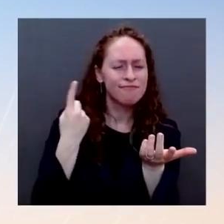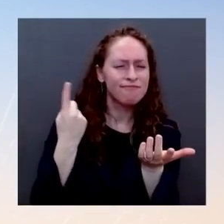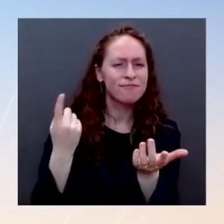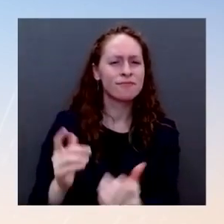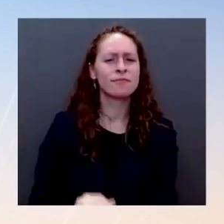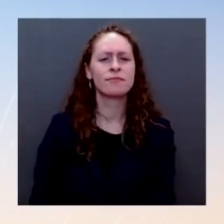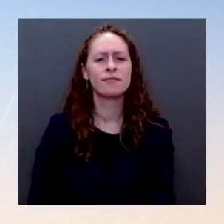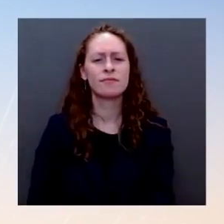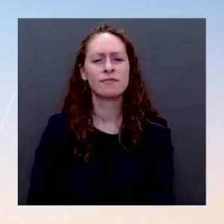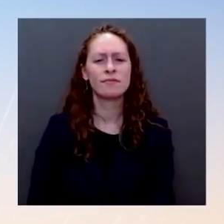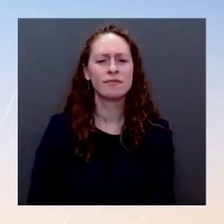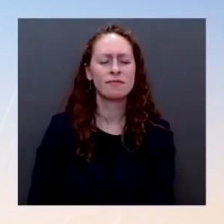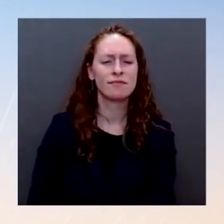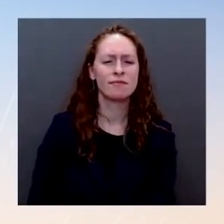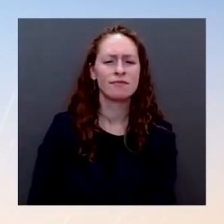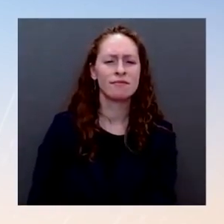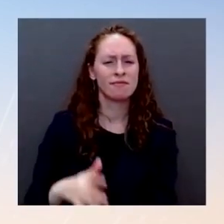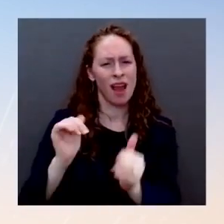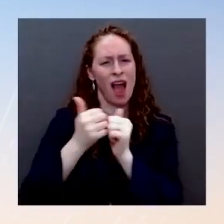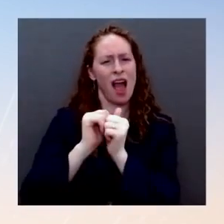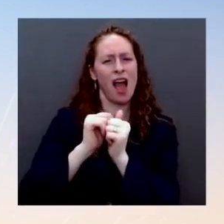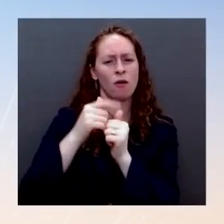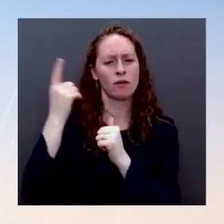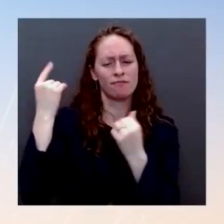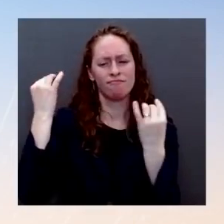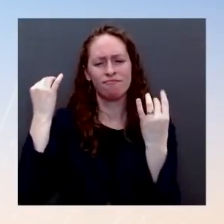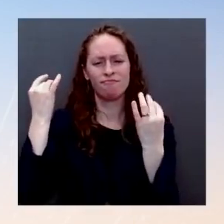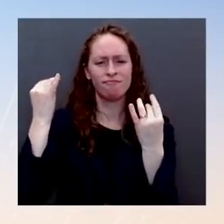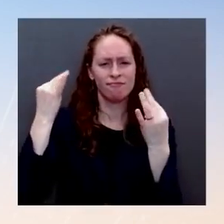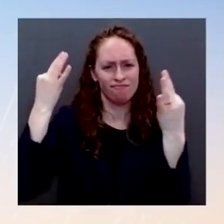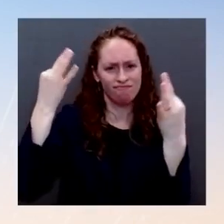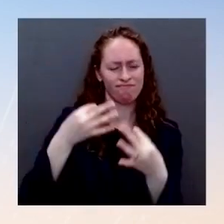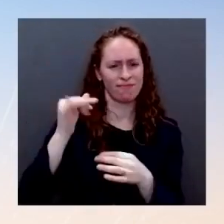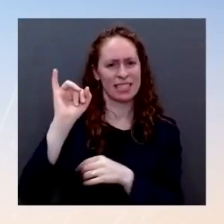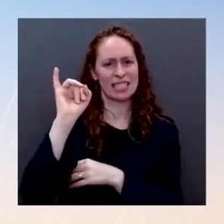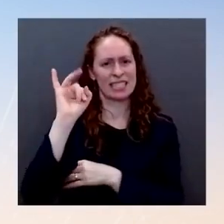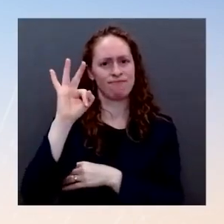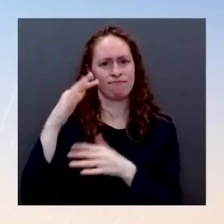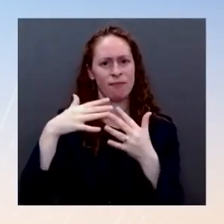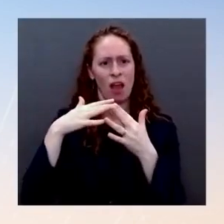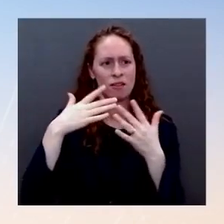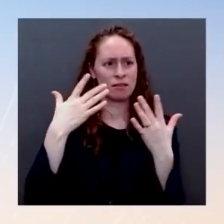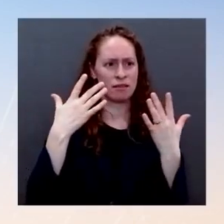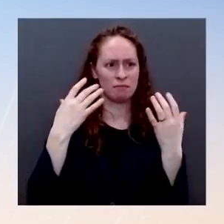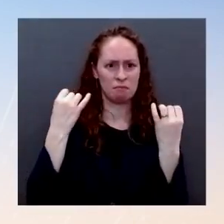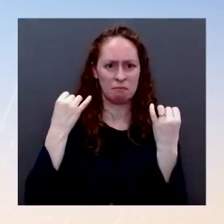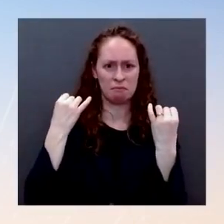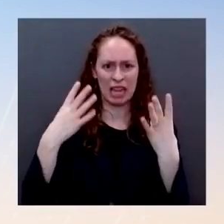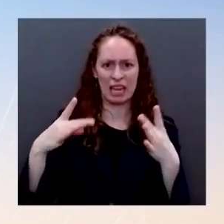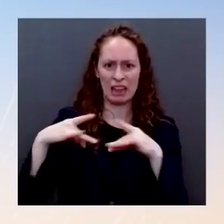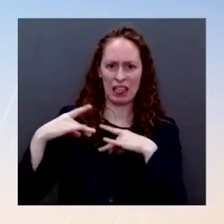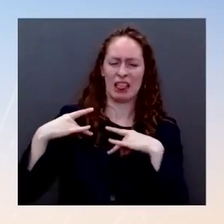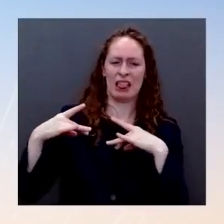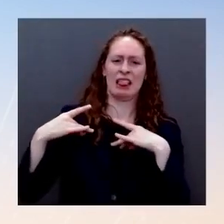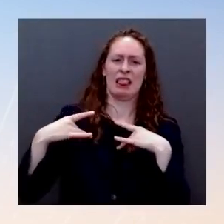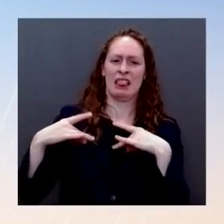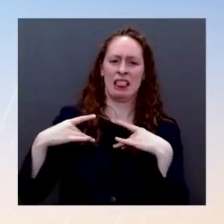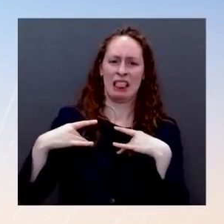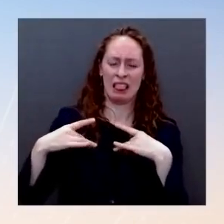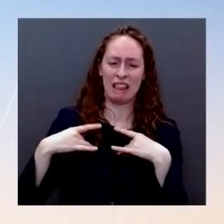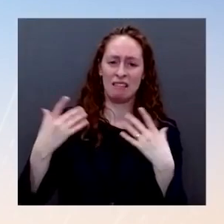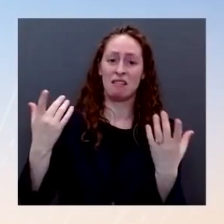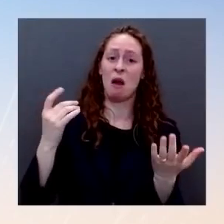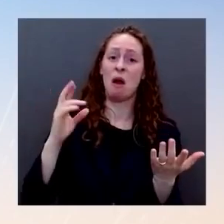in response to Ed's question, again, maybe not as articulately as I'd like, is as Dr. Fauci said, one of the areas that we are concerned about and focused